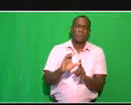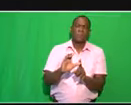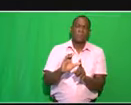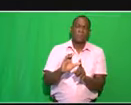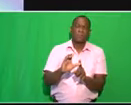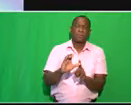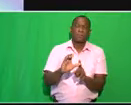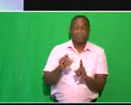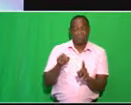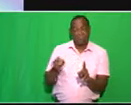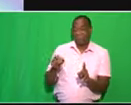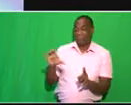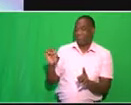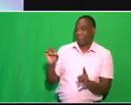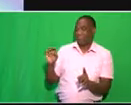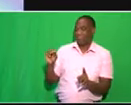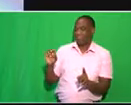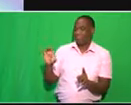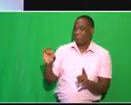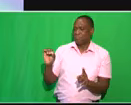the Concordat.